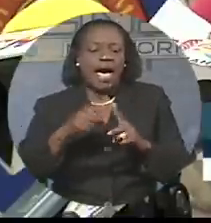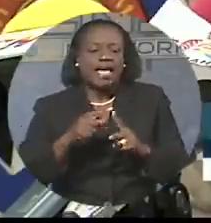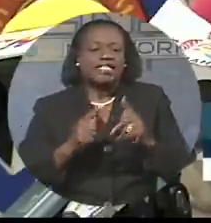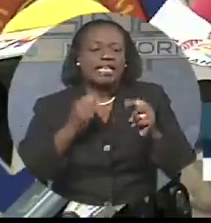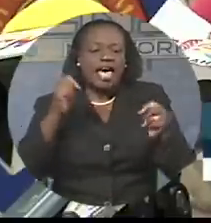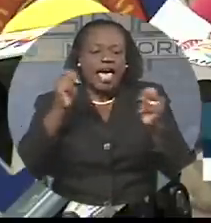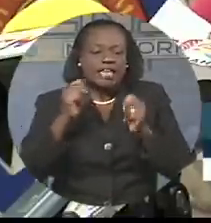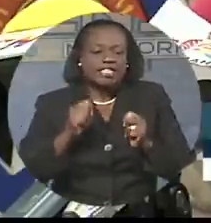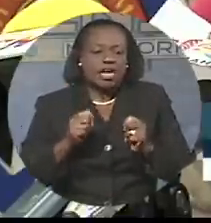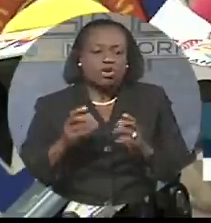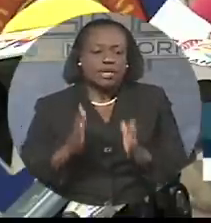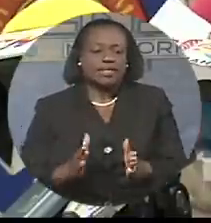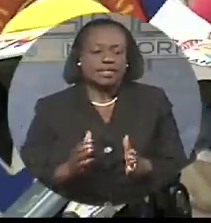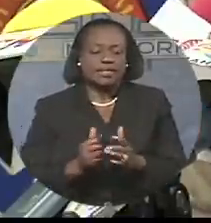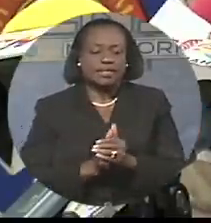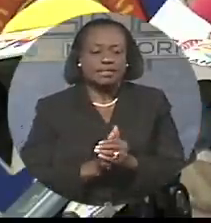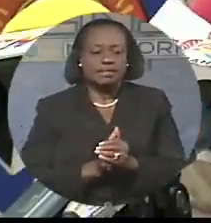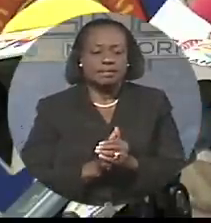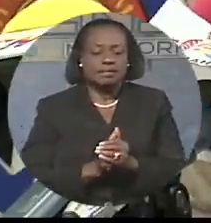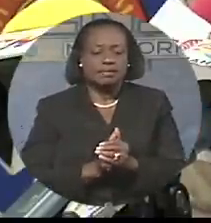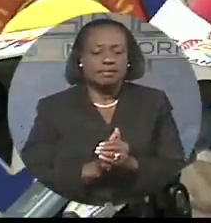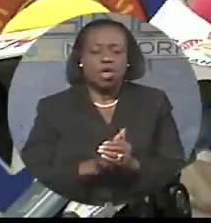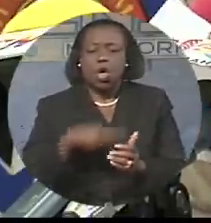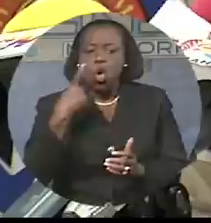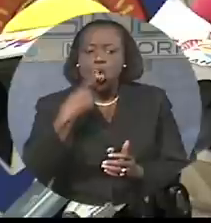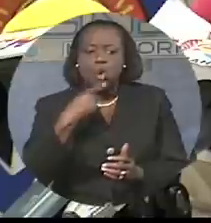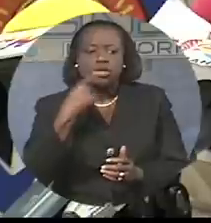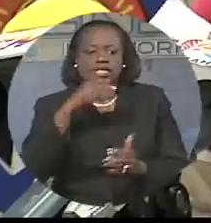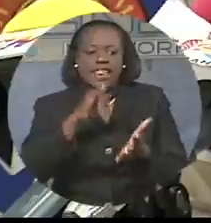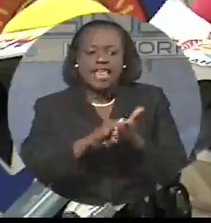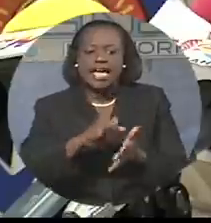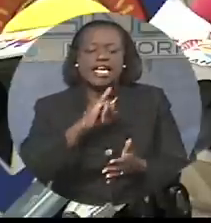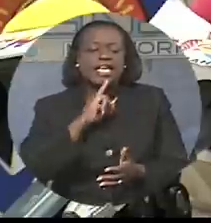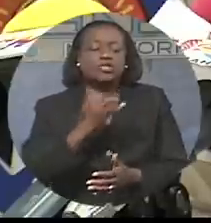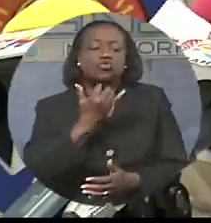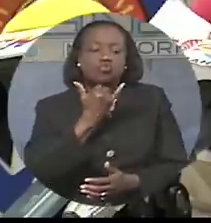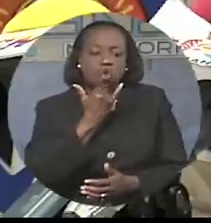the discharge of our duties. Whoever said that is wrong.